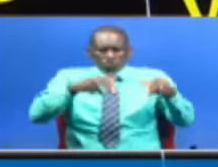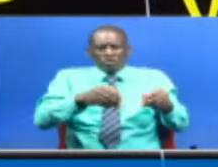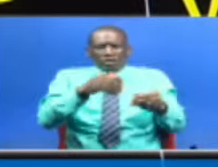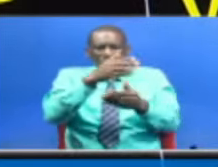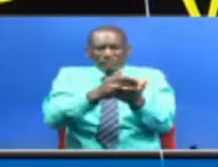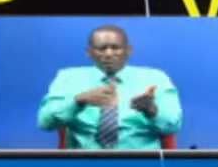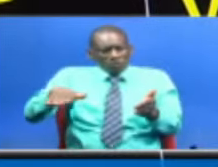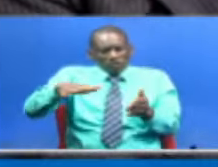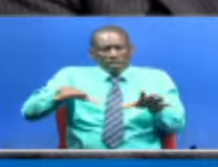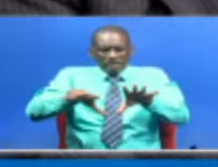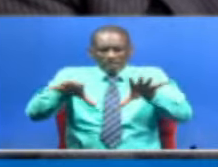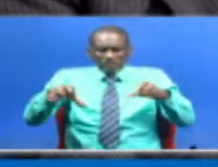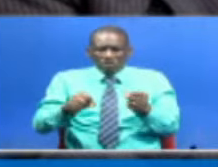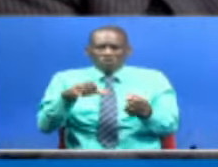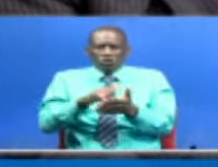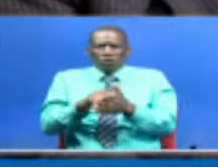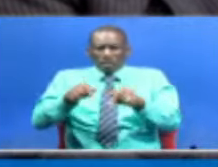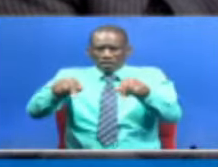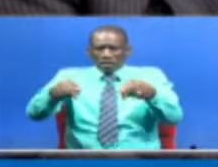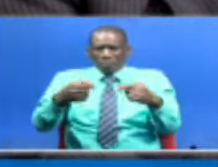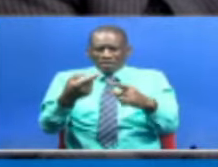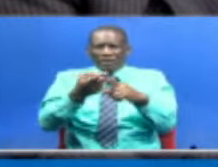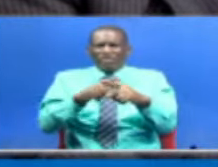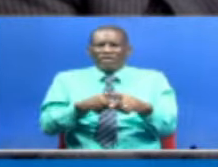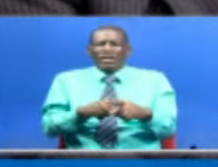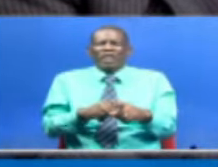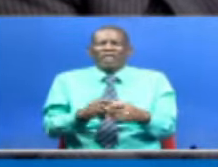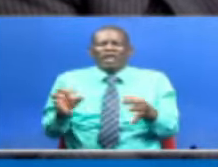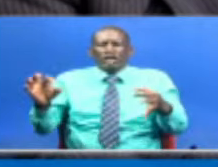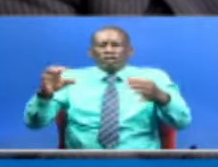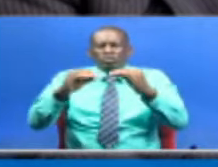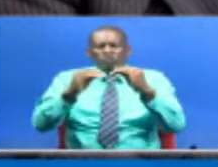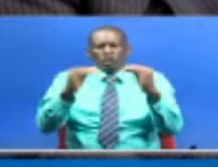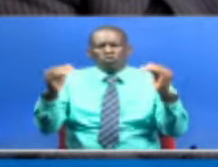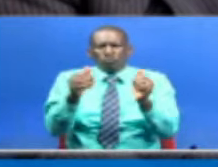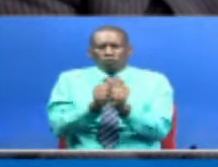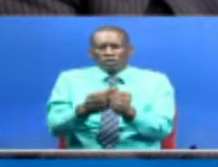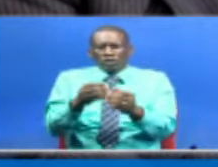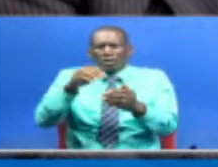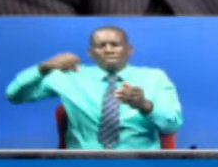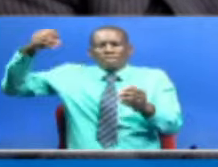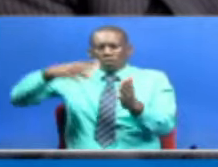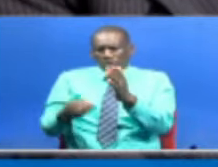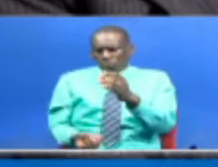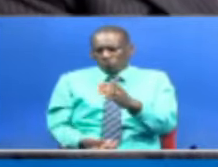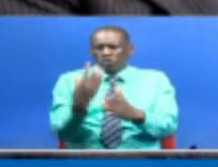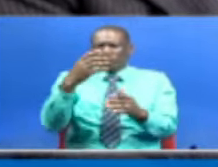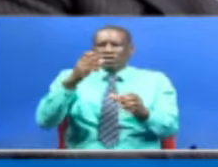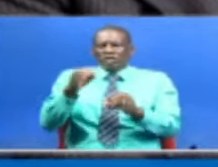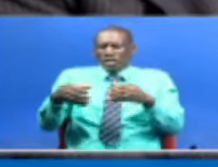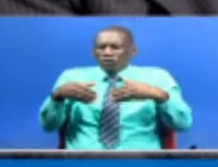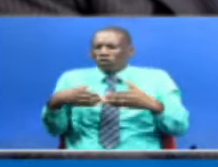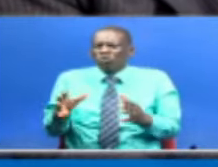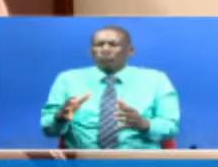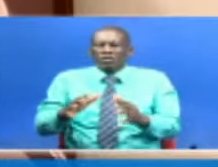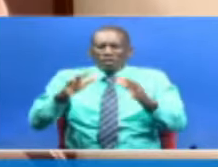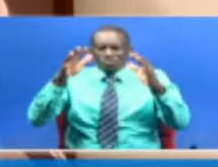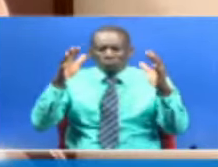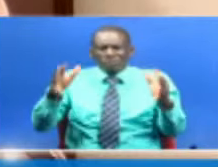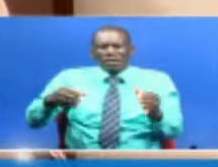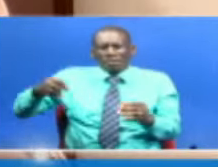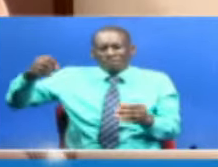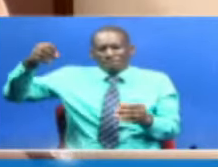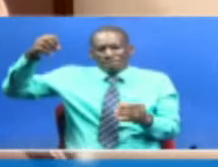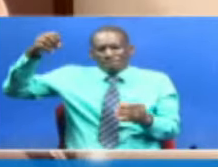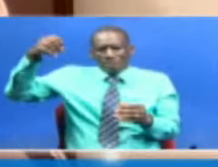the system so that the demand then matches the generation. Mm-hmm. But where you lose a very substantial portion, then